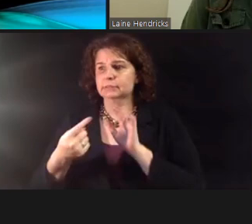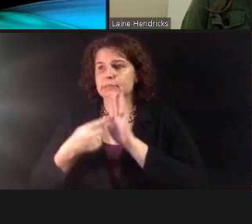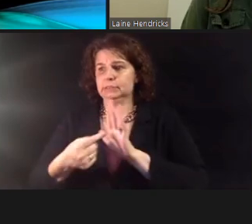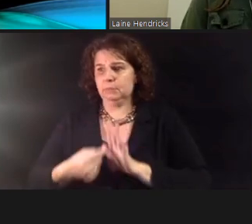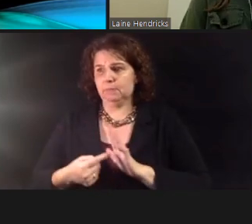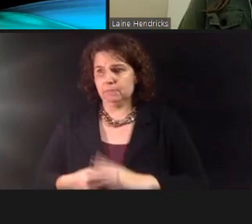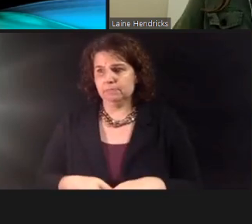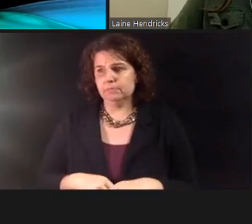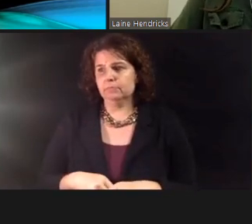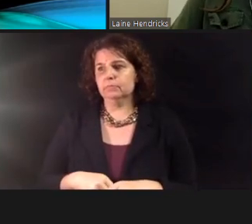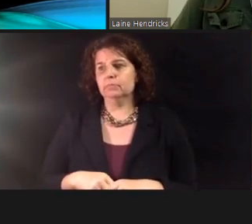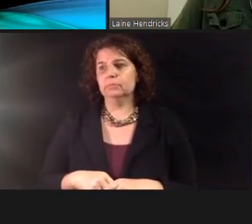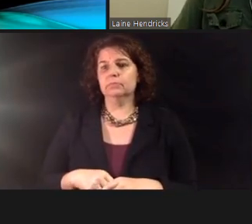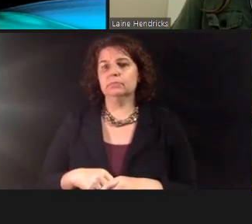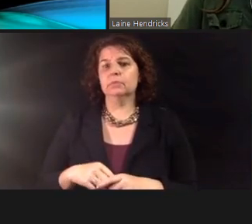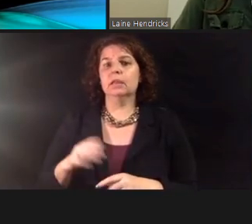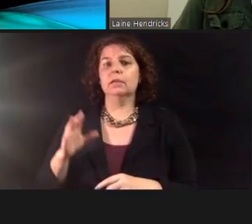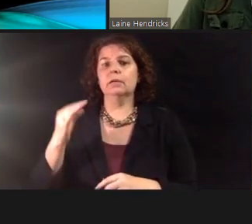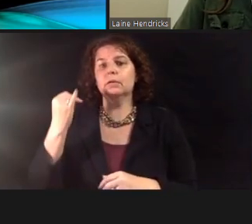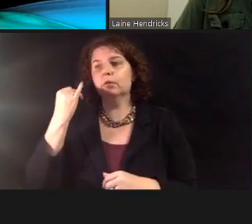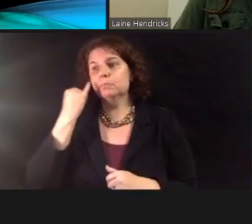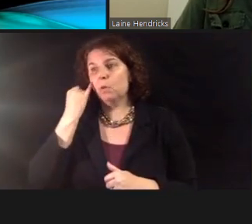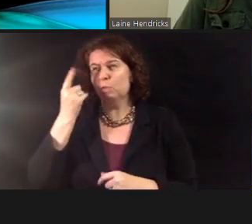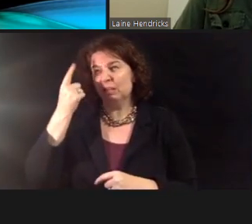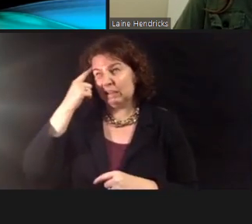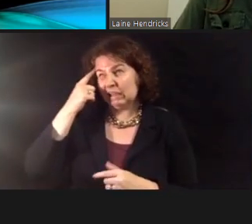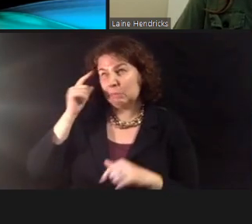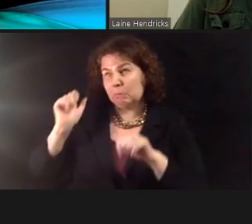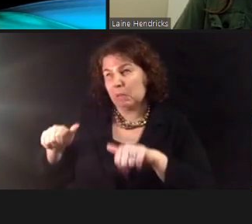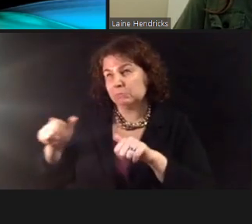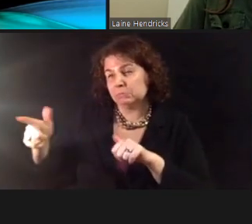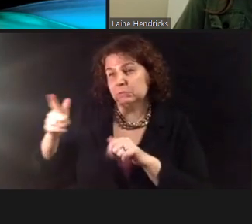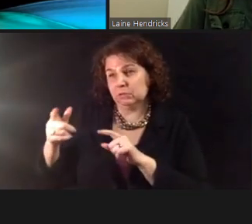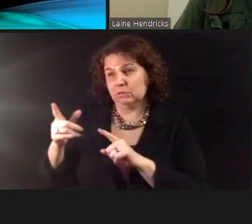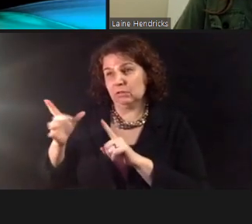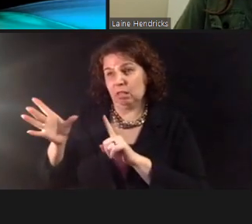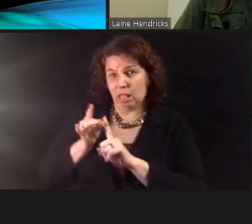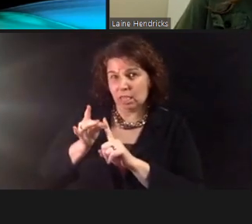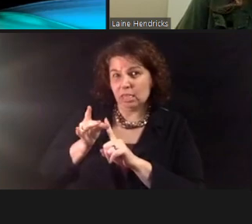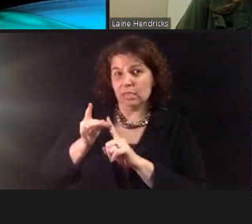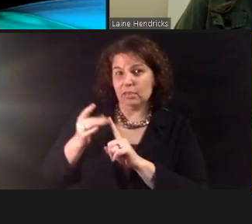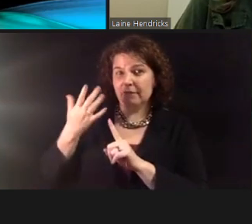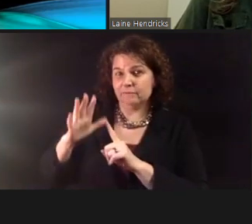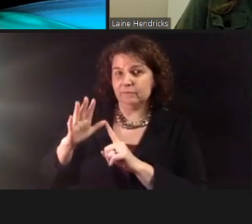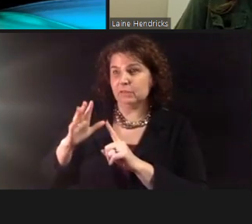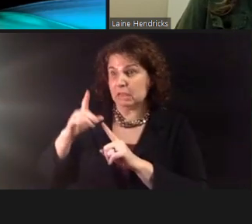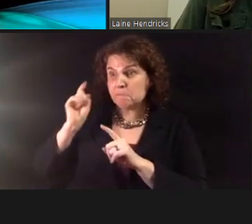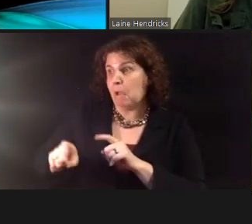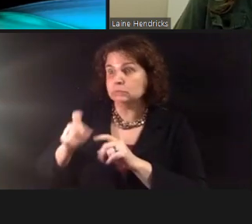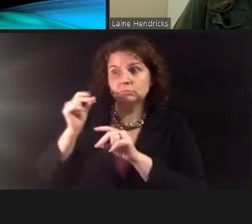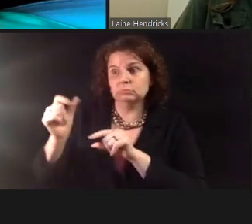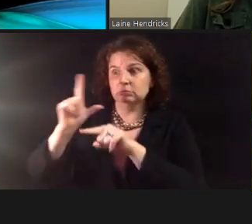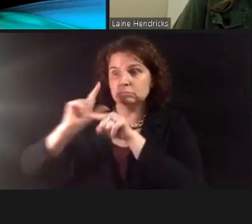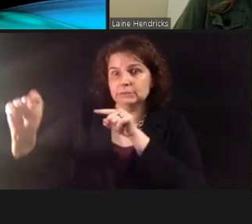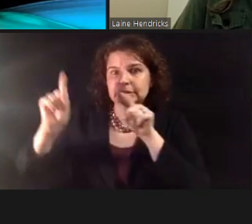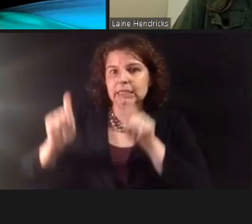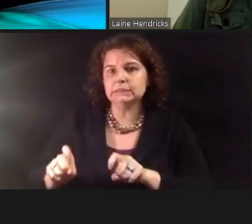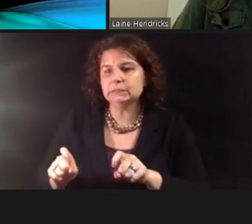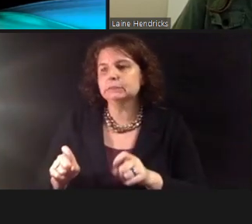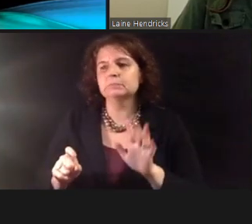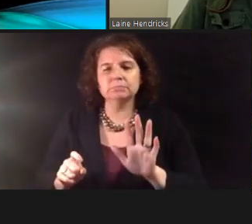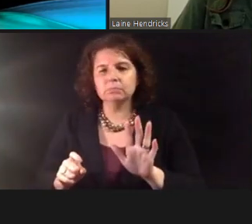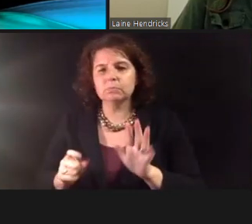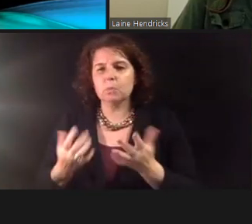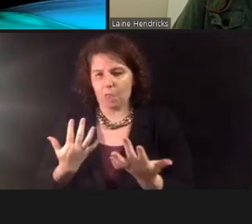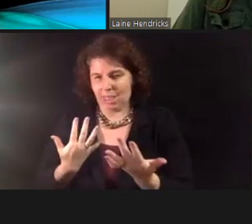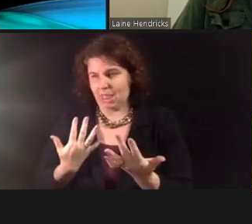now. And the answer is, wait, give it probably 5 days, 5 to